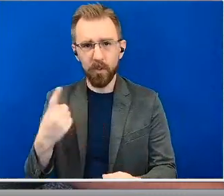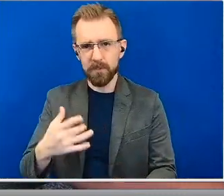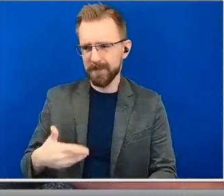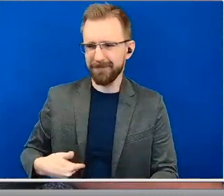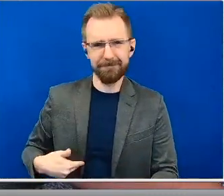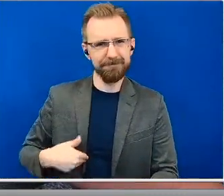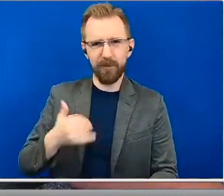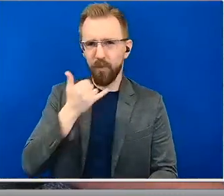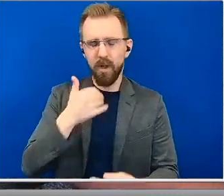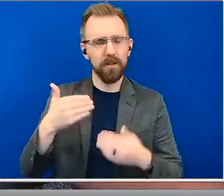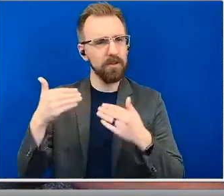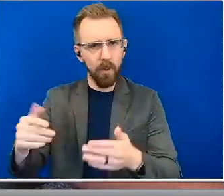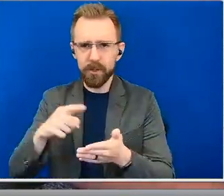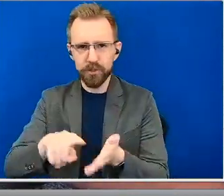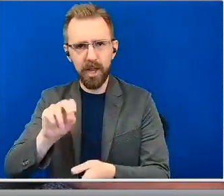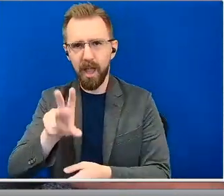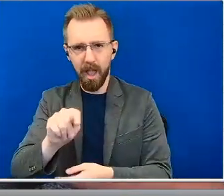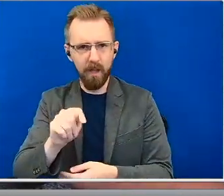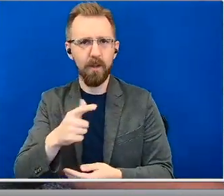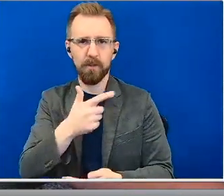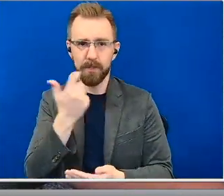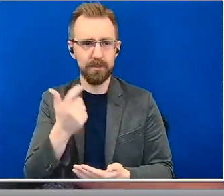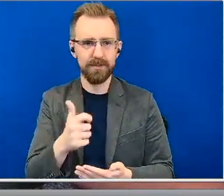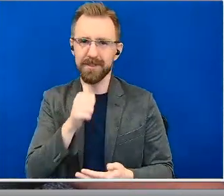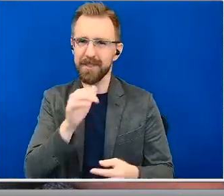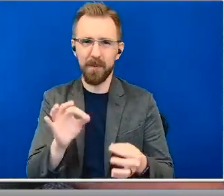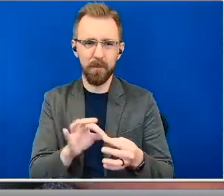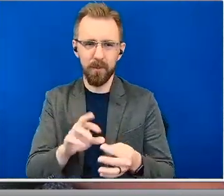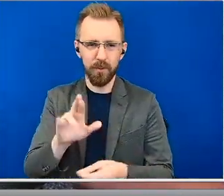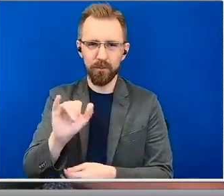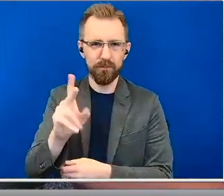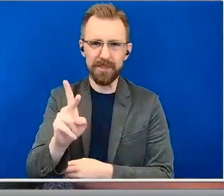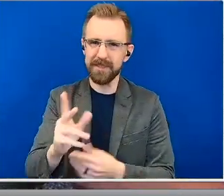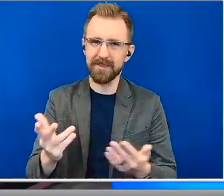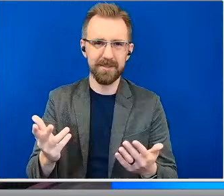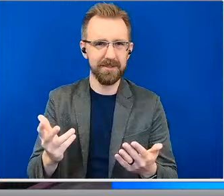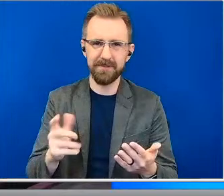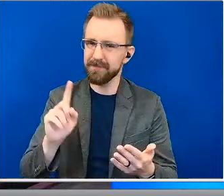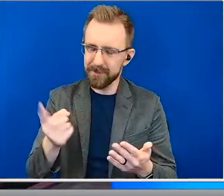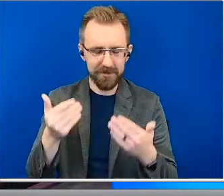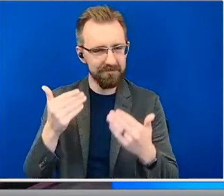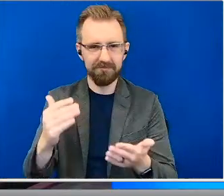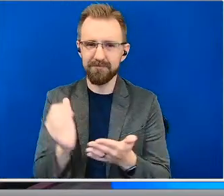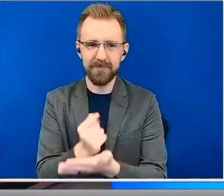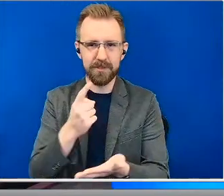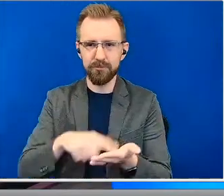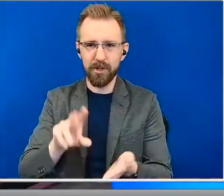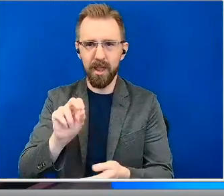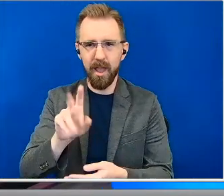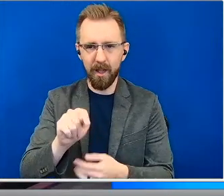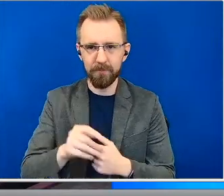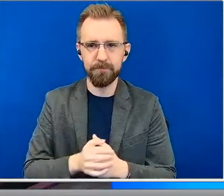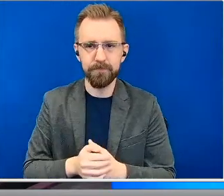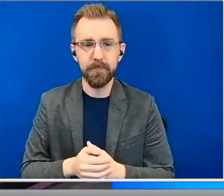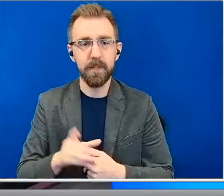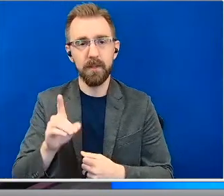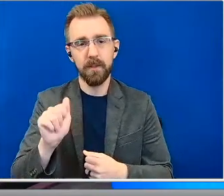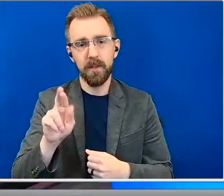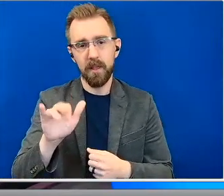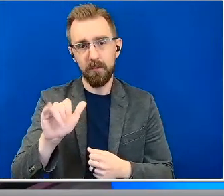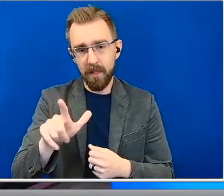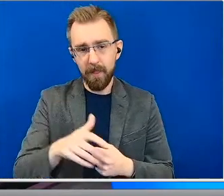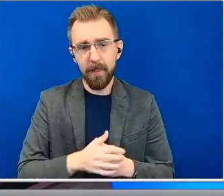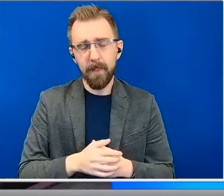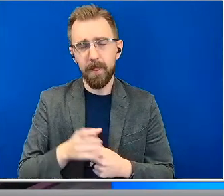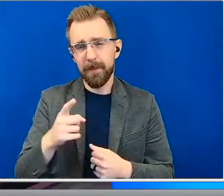out, because it's not worth the risk. Just check it out. And Daryle, can you describe to our viewers